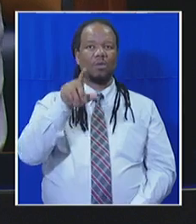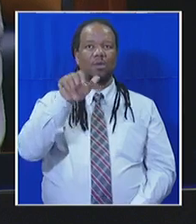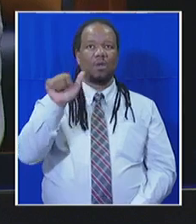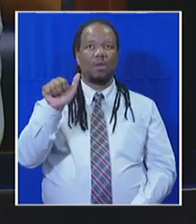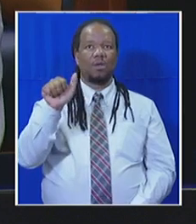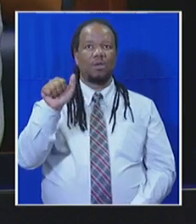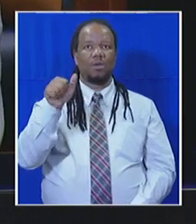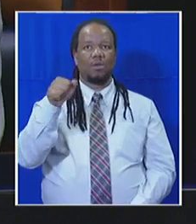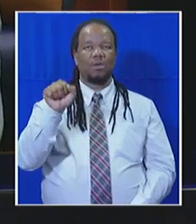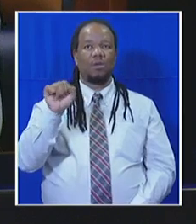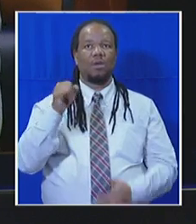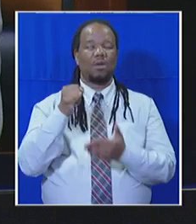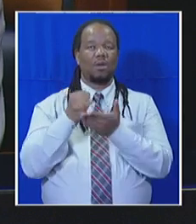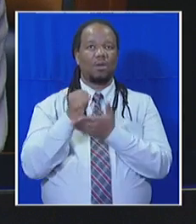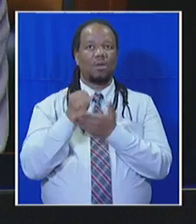put earlier.